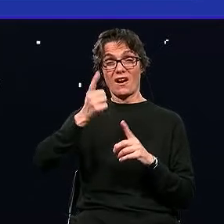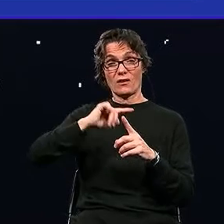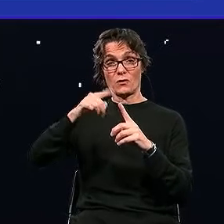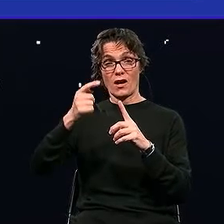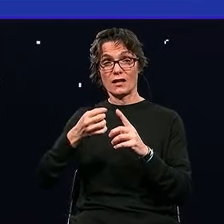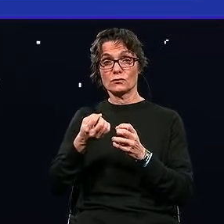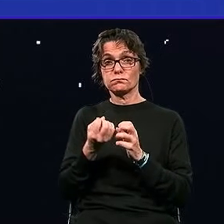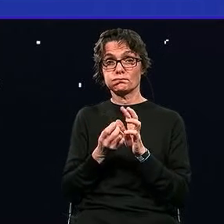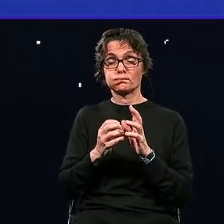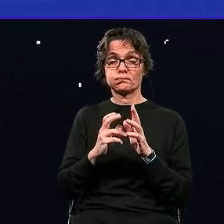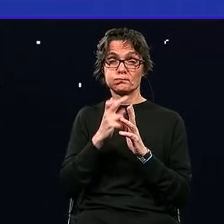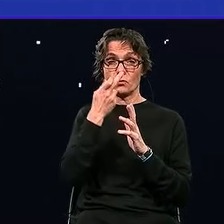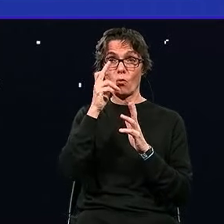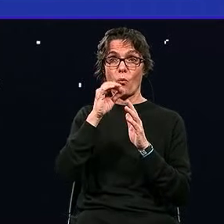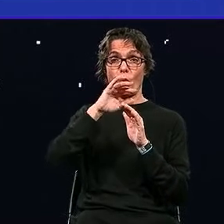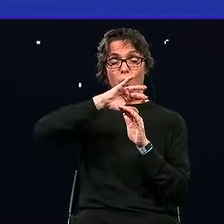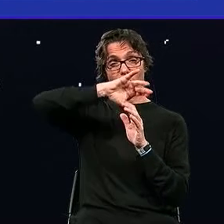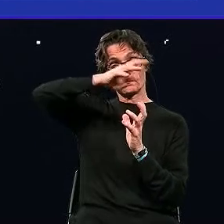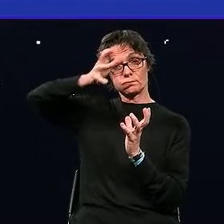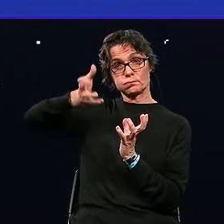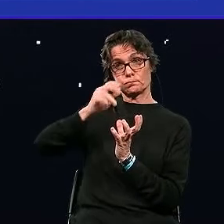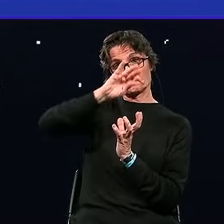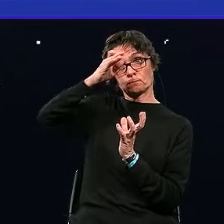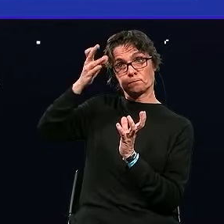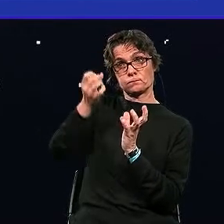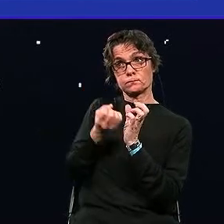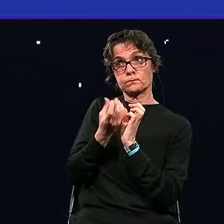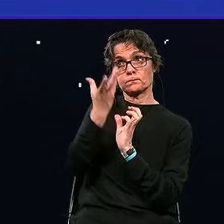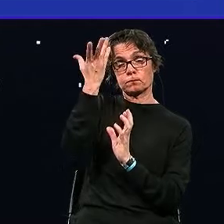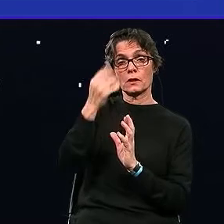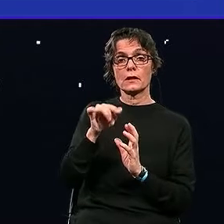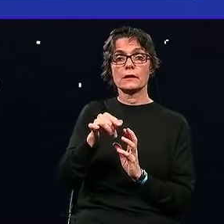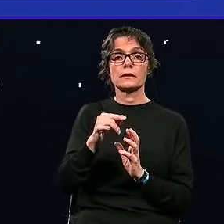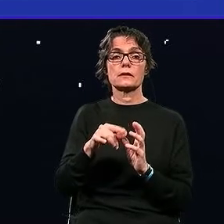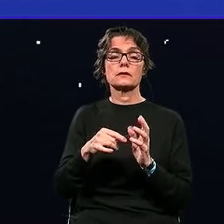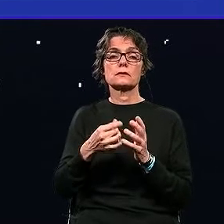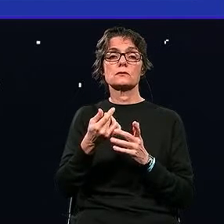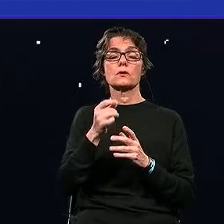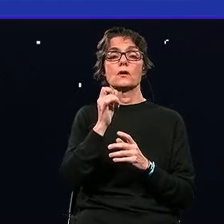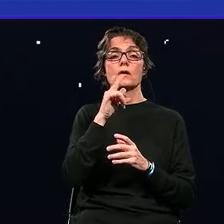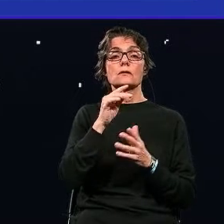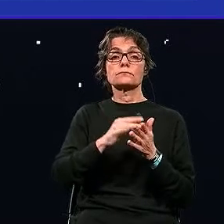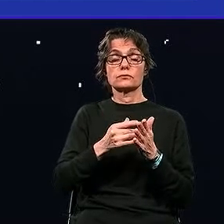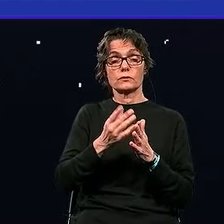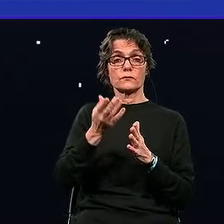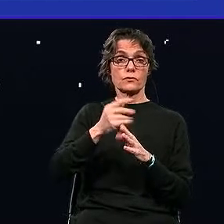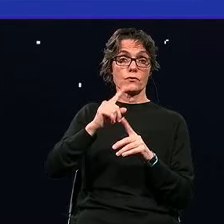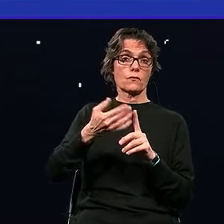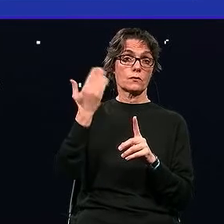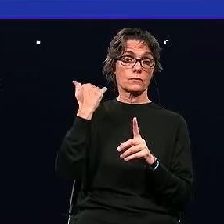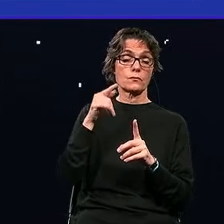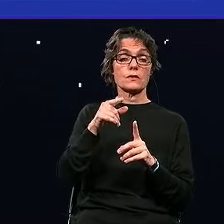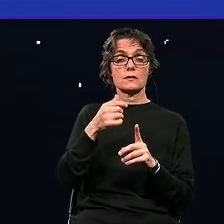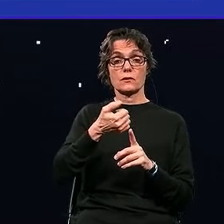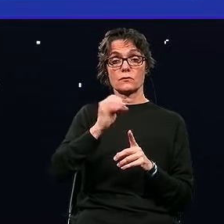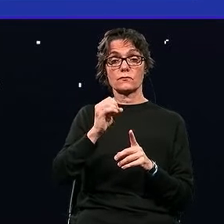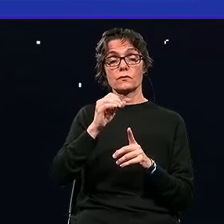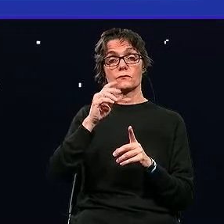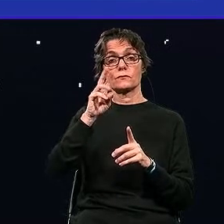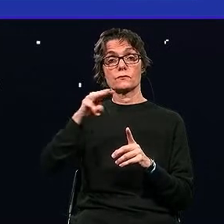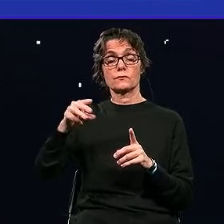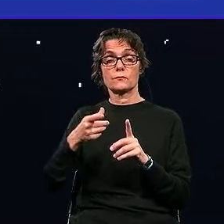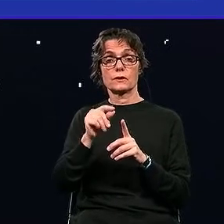Now, this is the number that if you read Bill Gates' book last year, he talks about the two numbers you need to know, 50 billion and